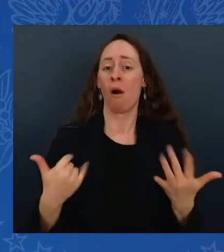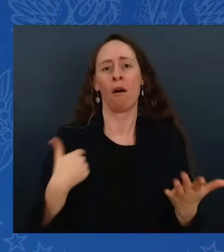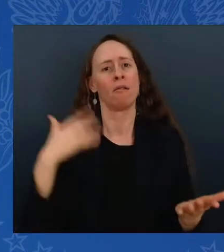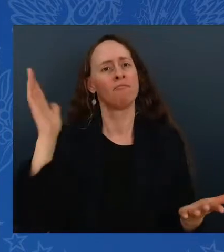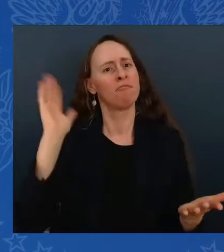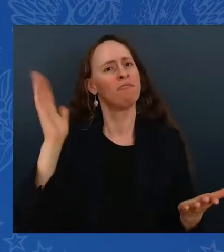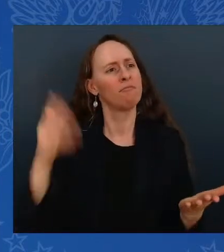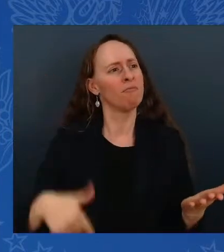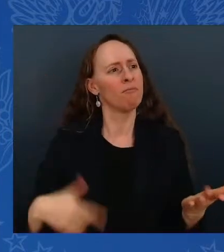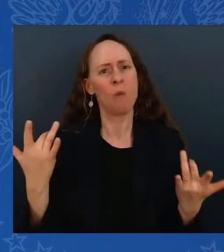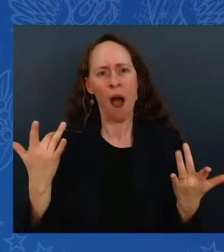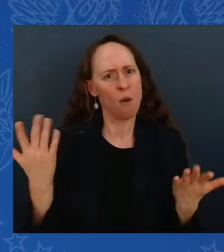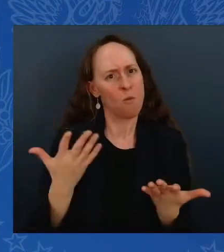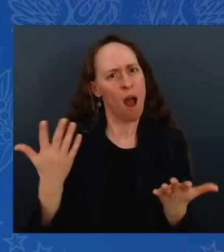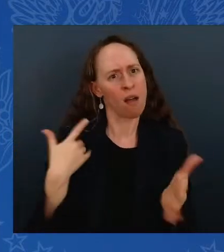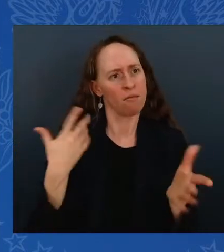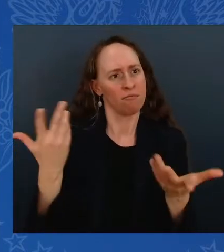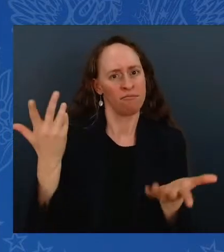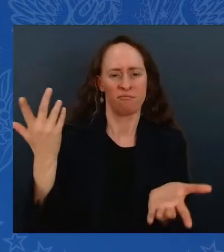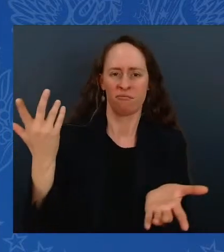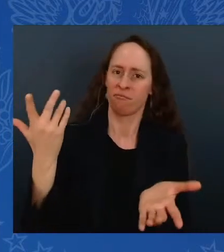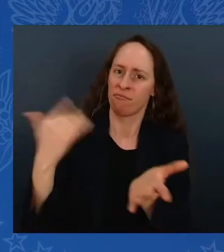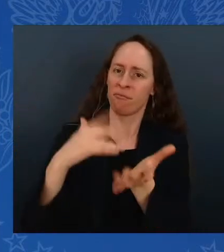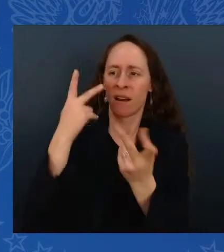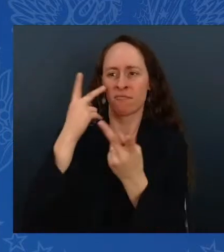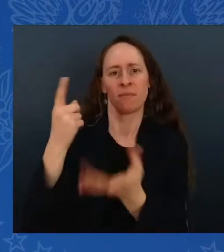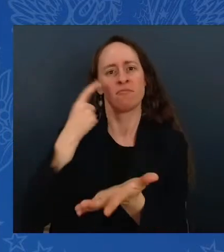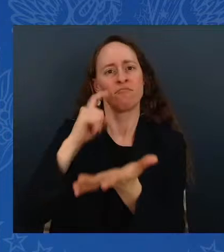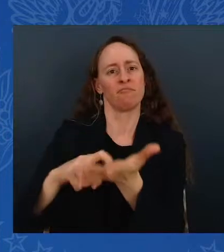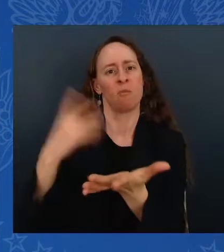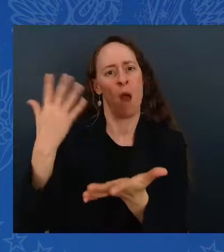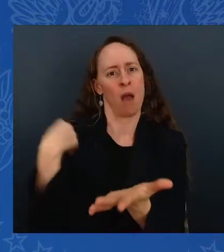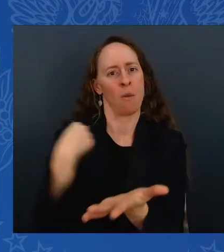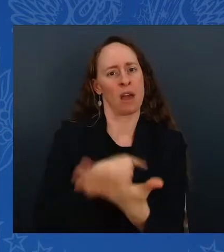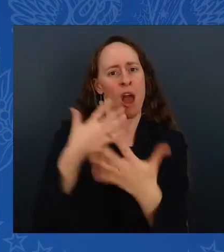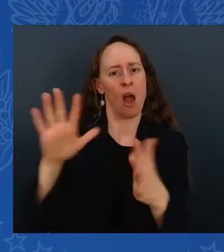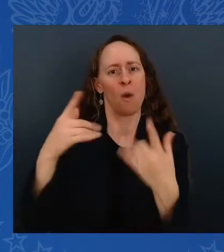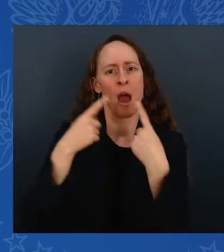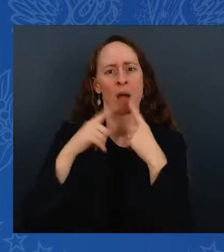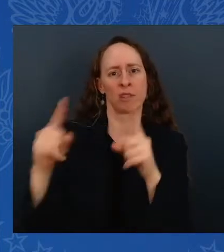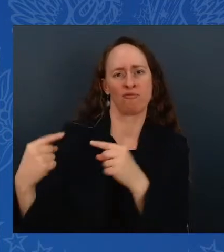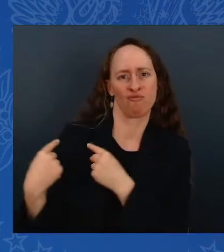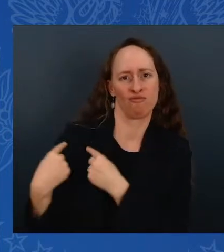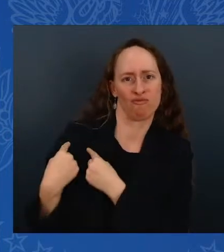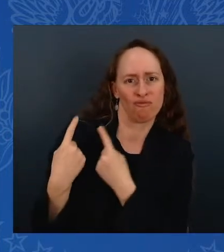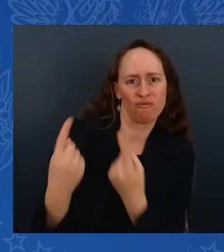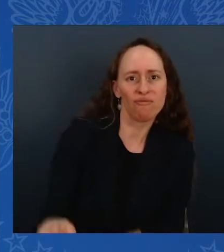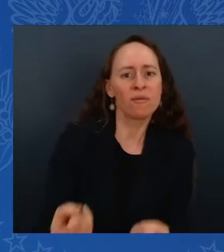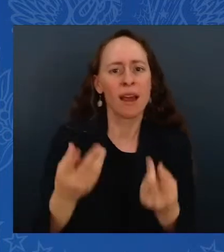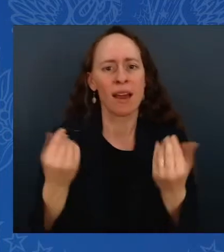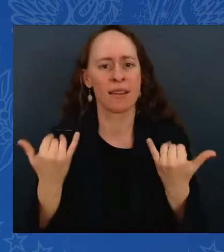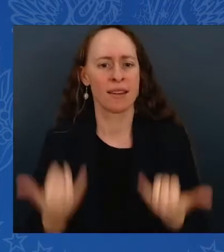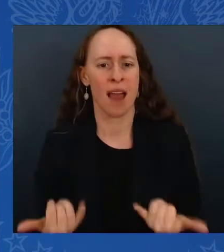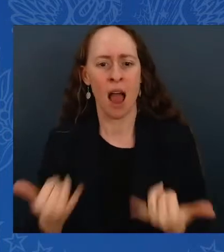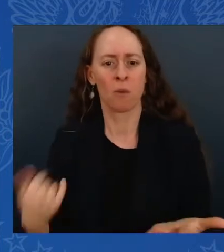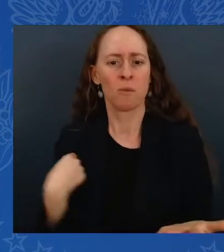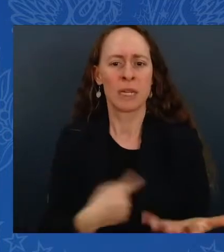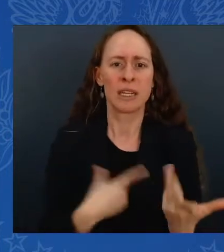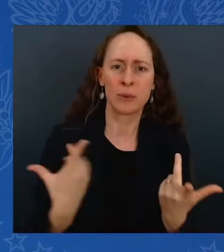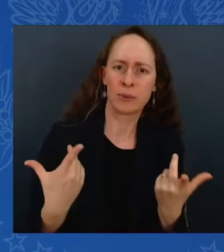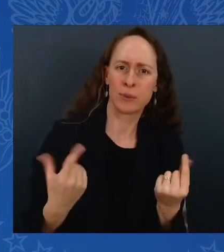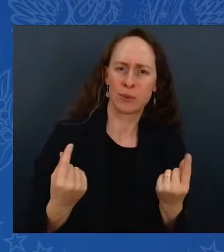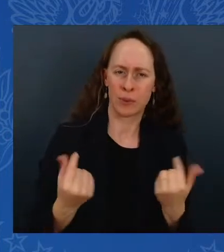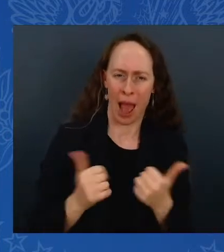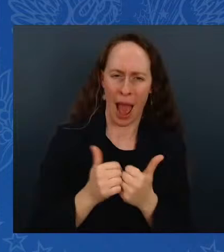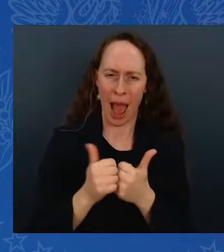the foundation that I believe built for a more prosperous and equitable future in America. So let's be clear.